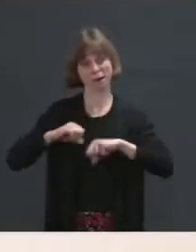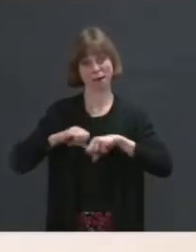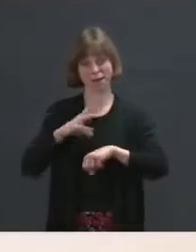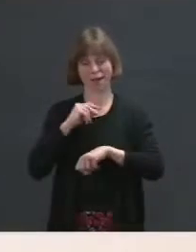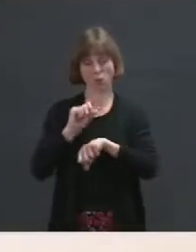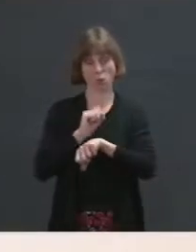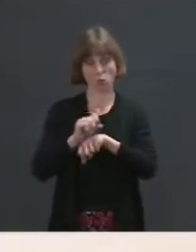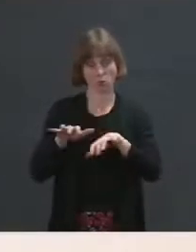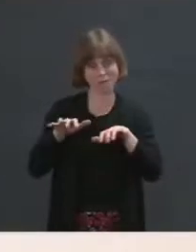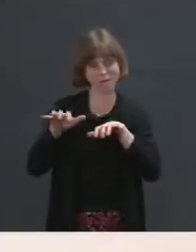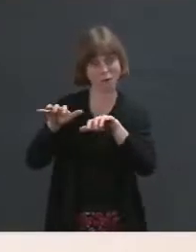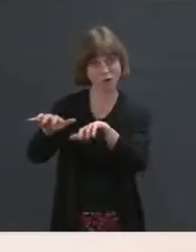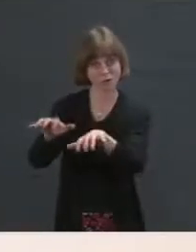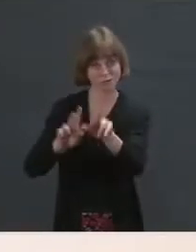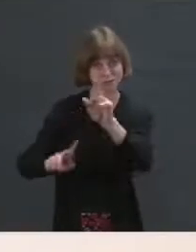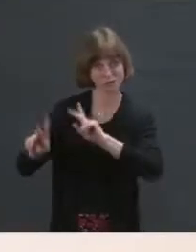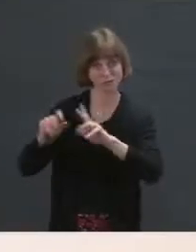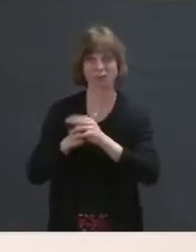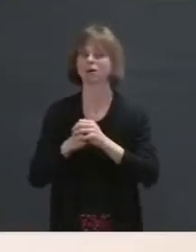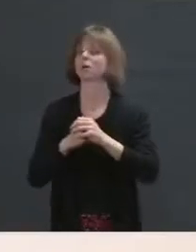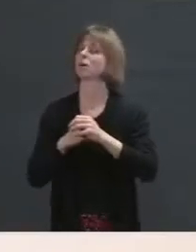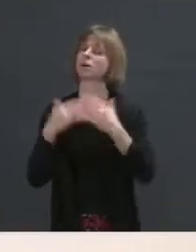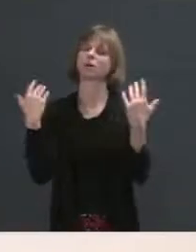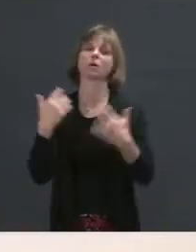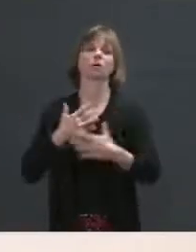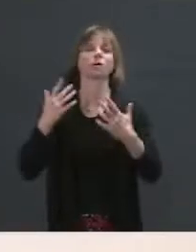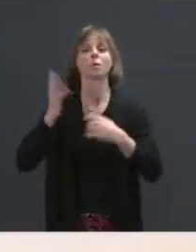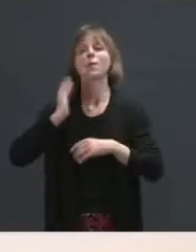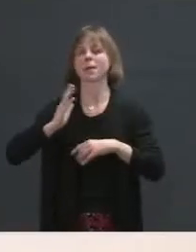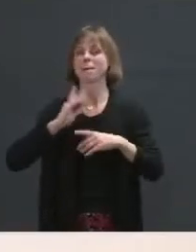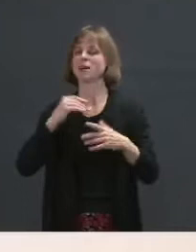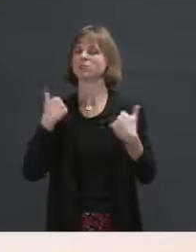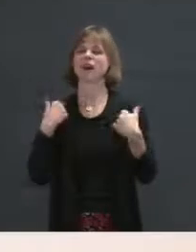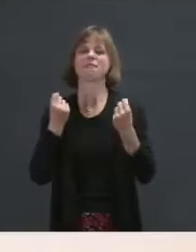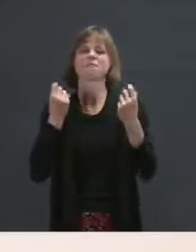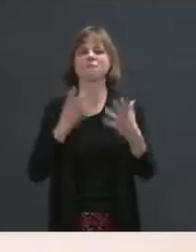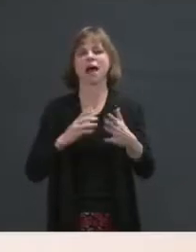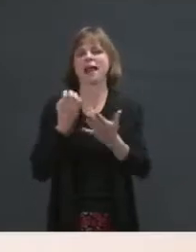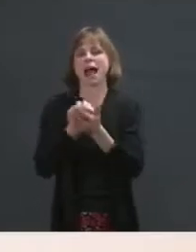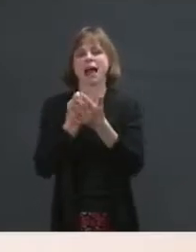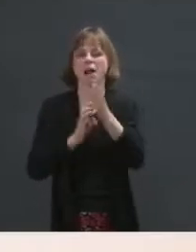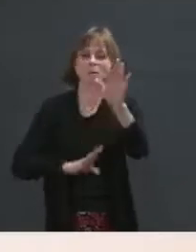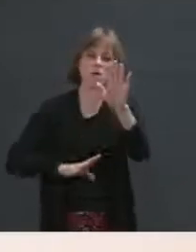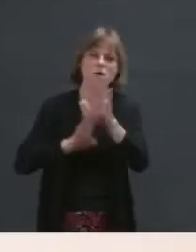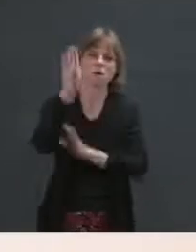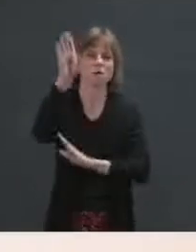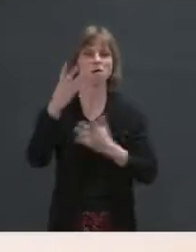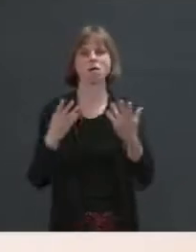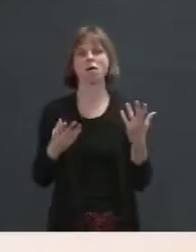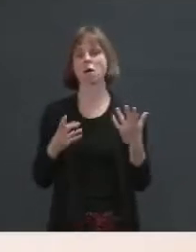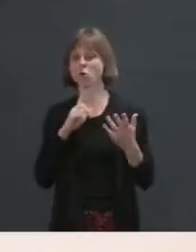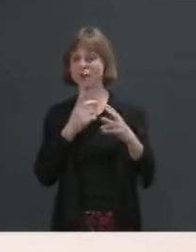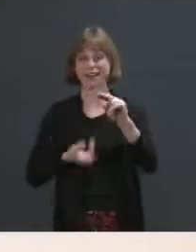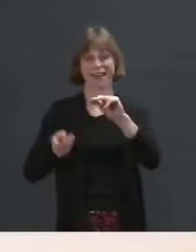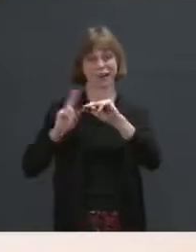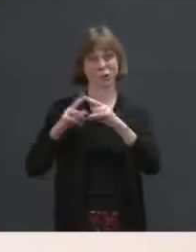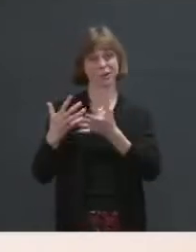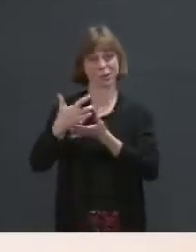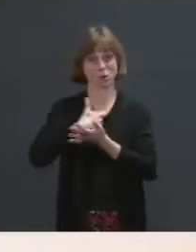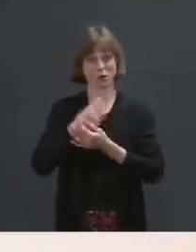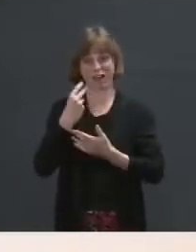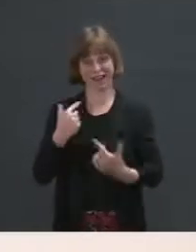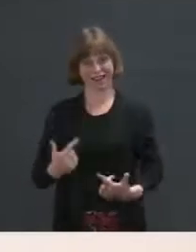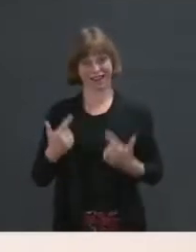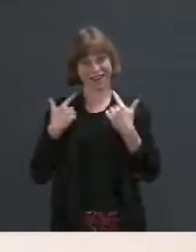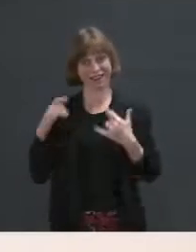in the past unleashed decades of economic expansion, and an expansion that raised wages and living standards for American